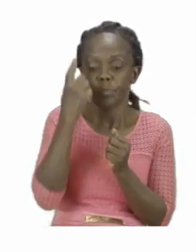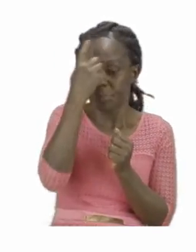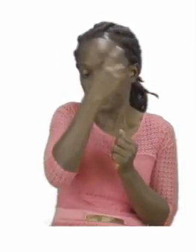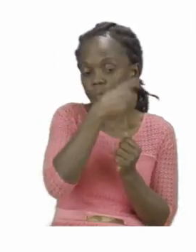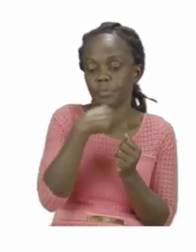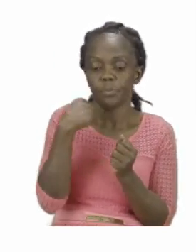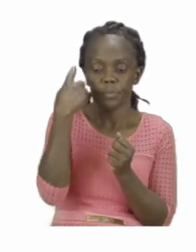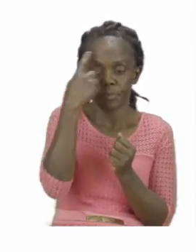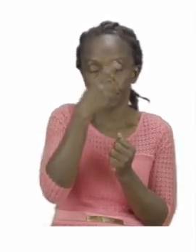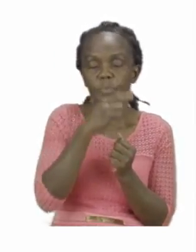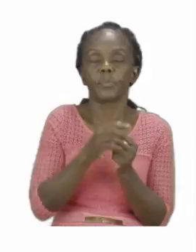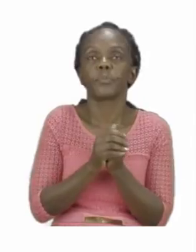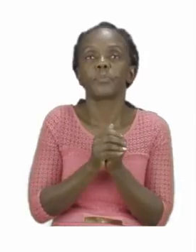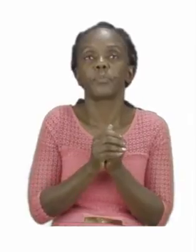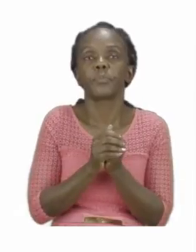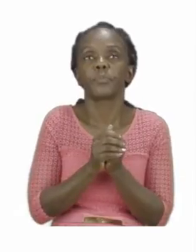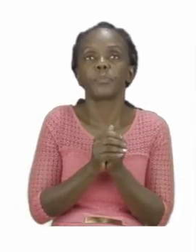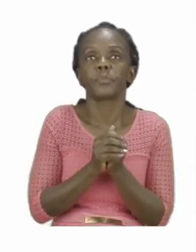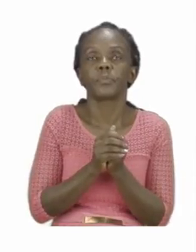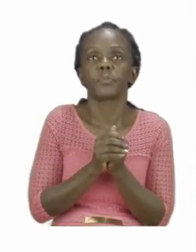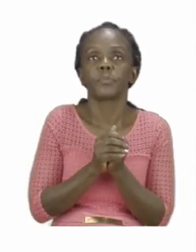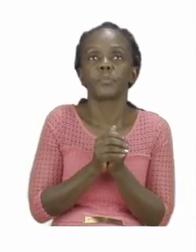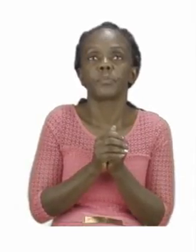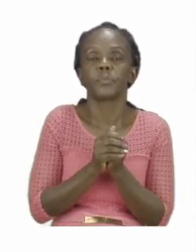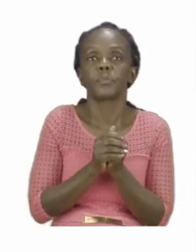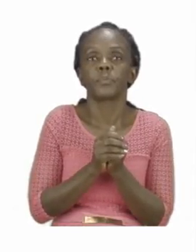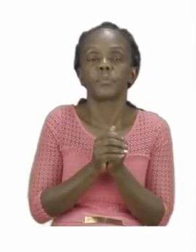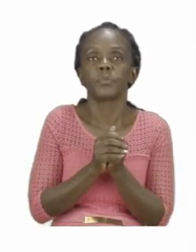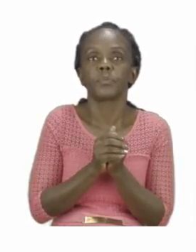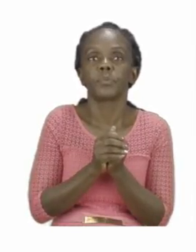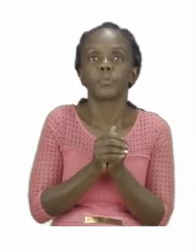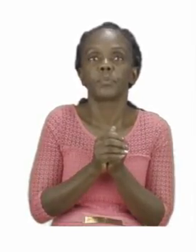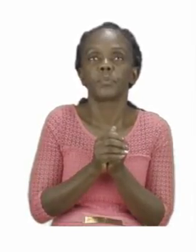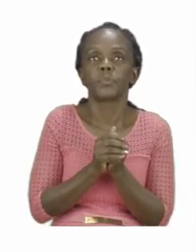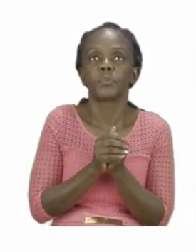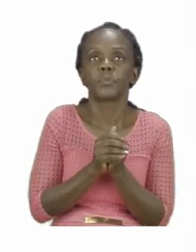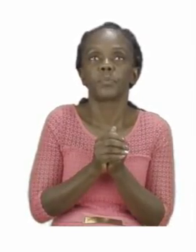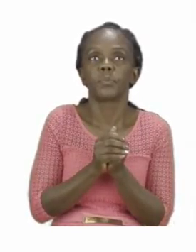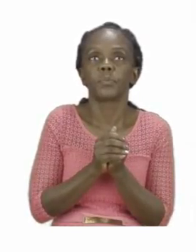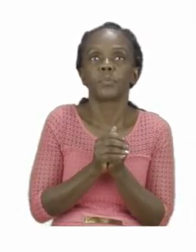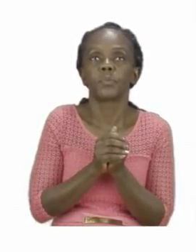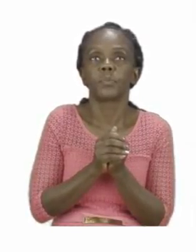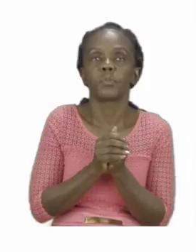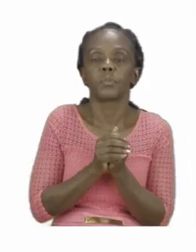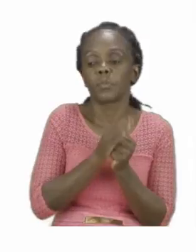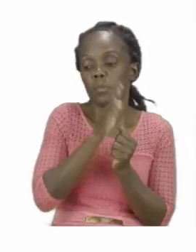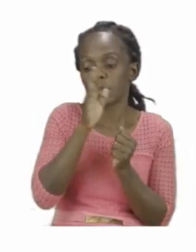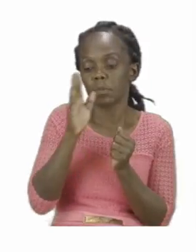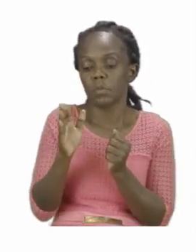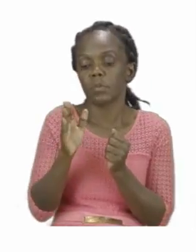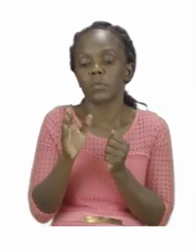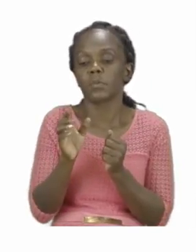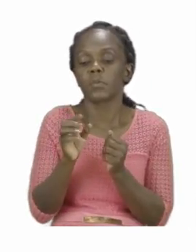we need to count which family members we counted, either one family member,